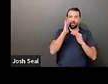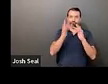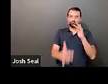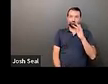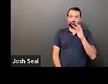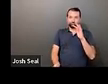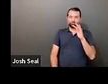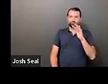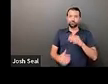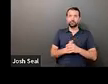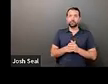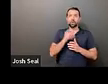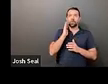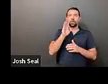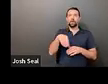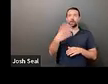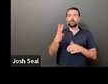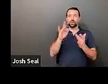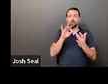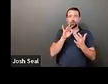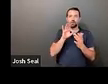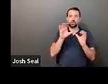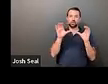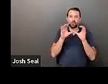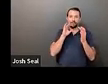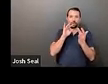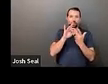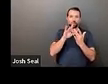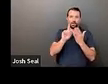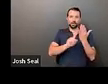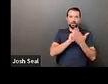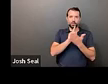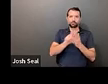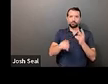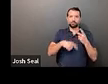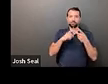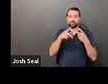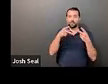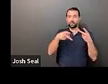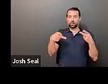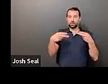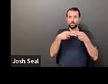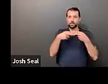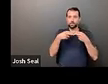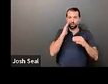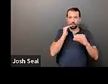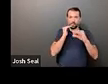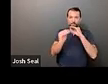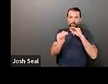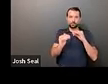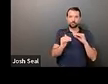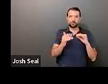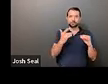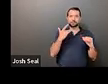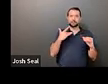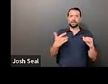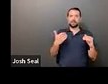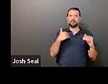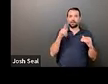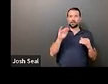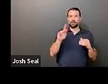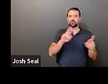I will send a copy of the PowerPoint. I apologize. I didn't have the link ready. Usually I drop that at the beginning and I totally